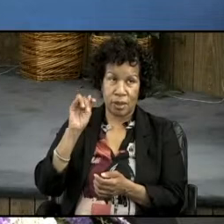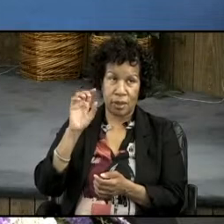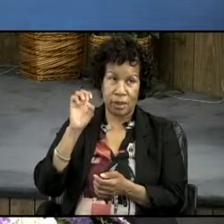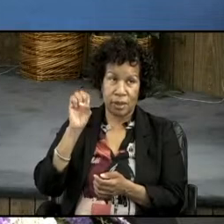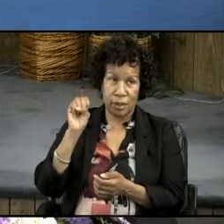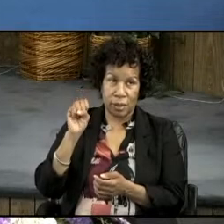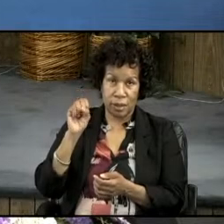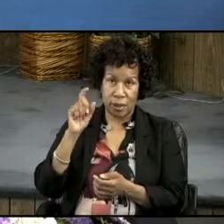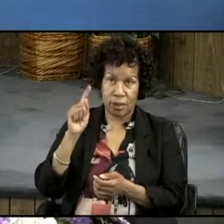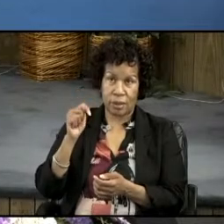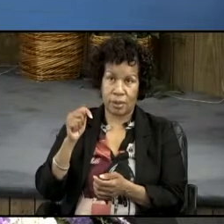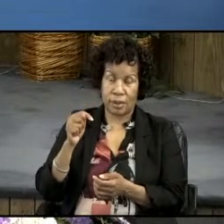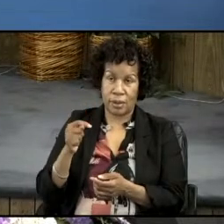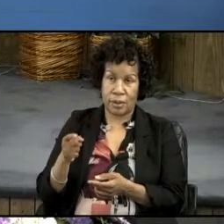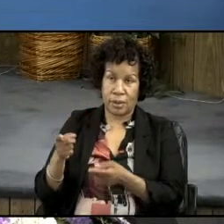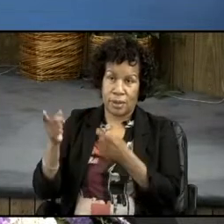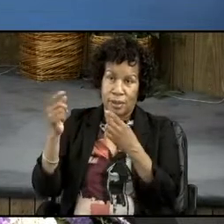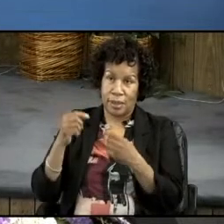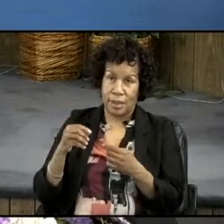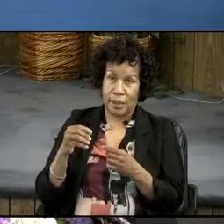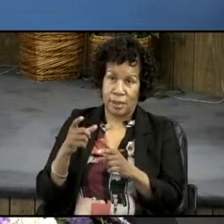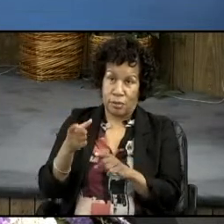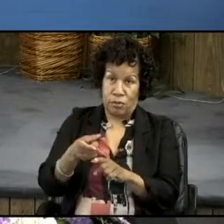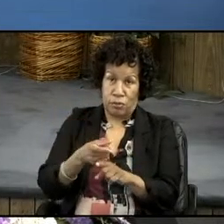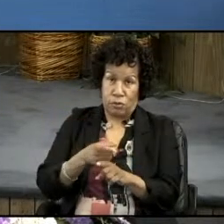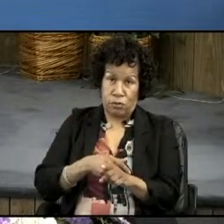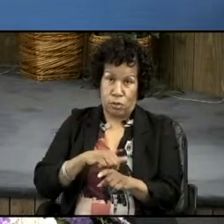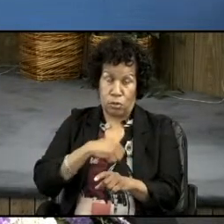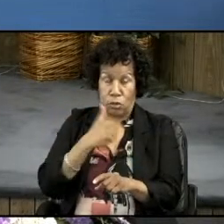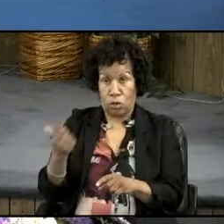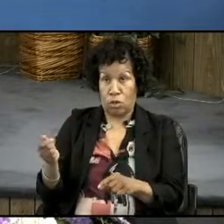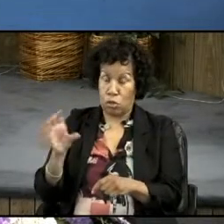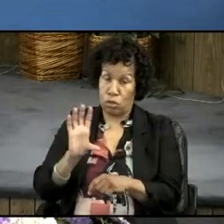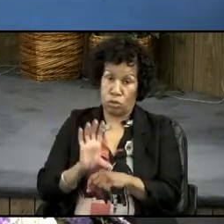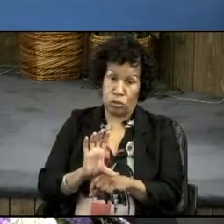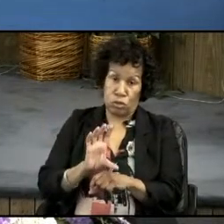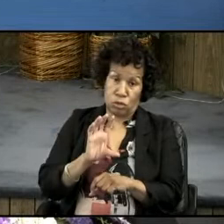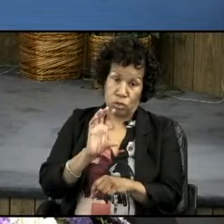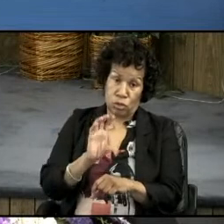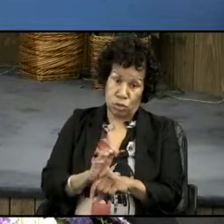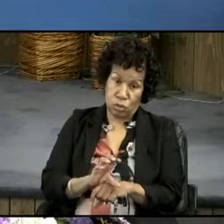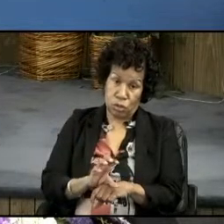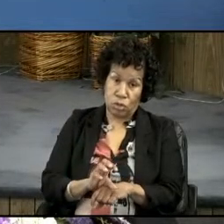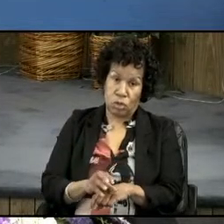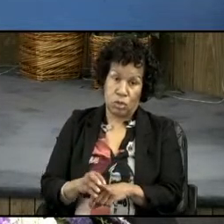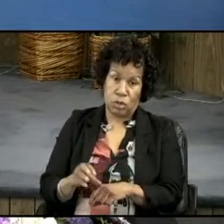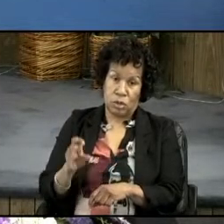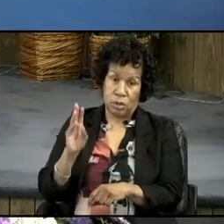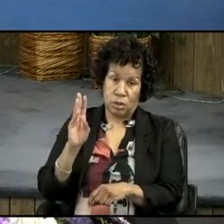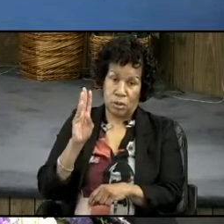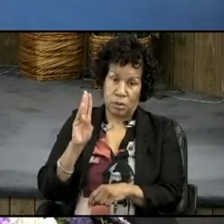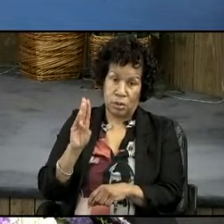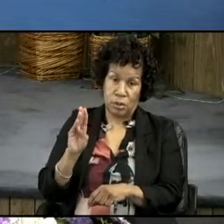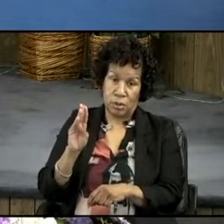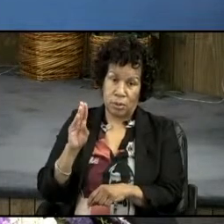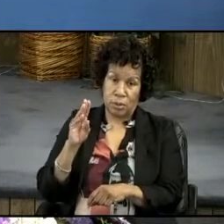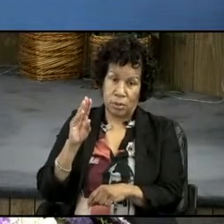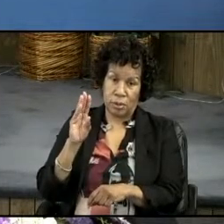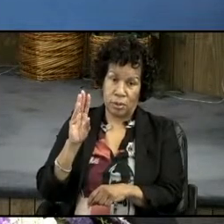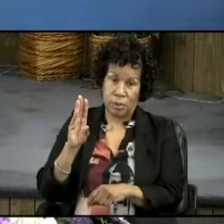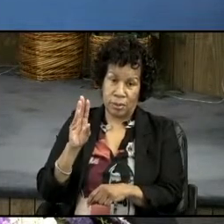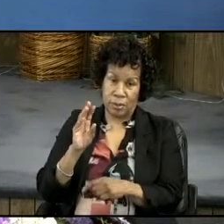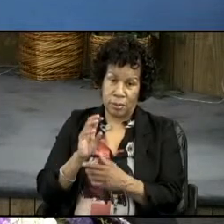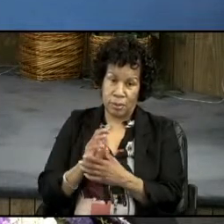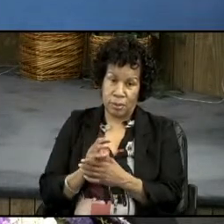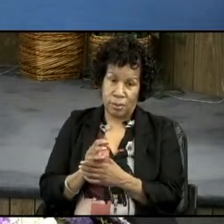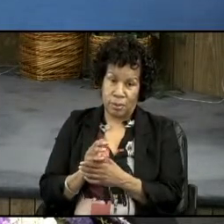Anabaptist, and Methodist, and non-denominationals, and people who only worship God at home at the farm, because the